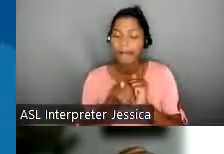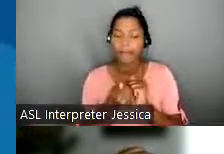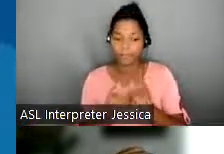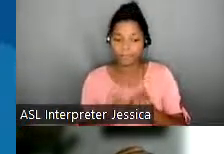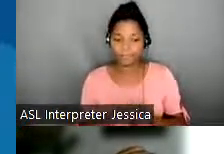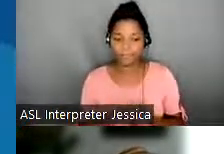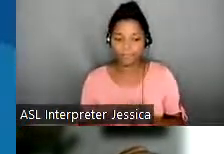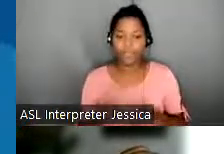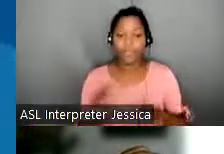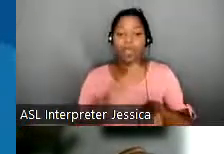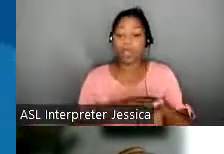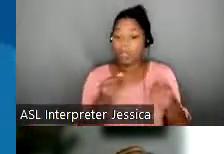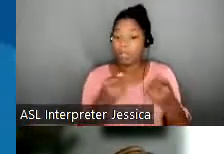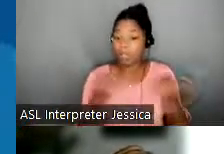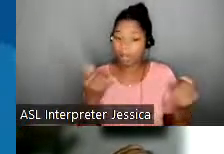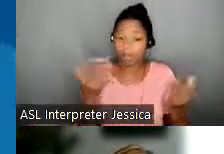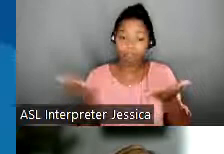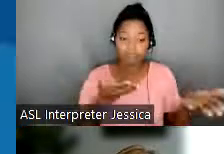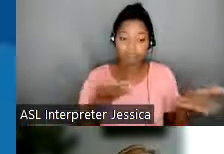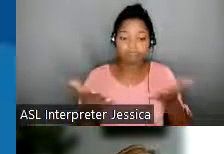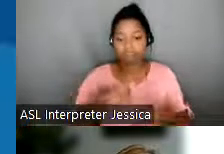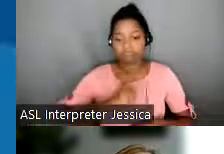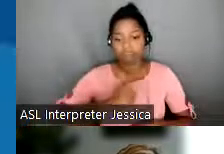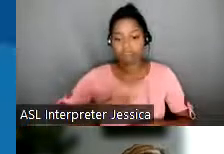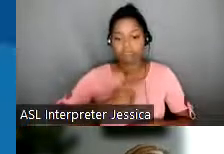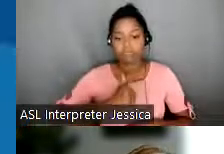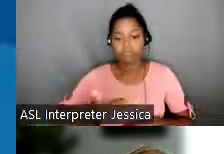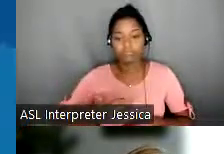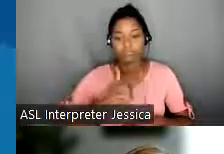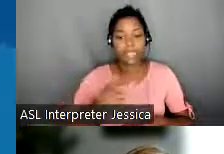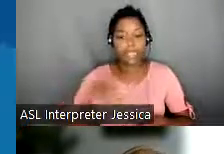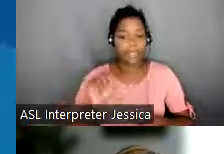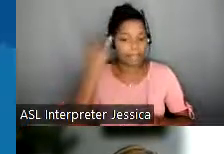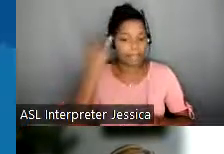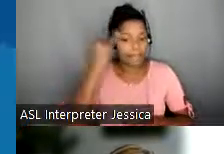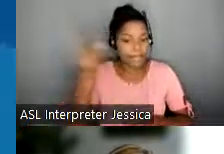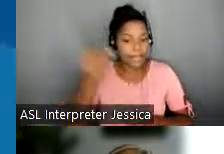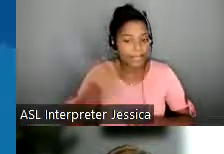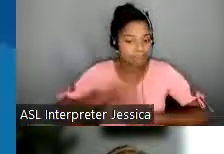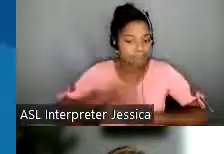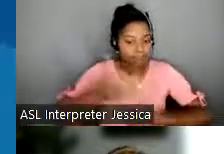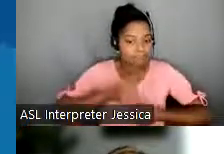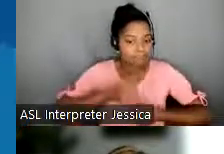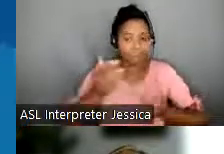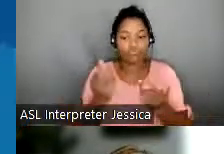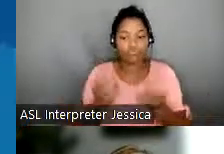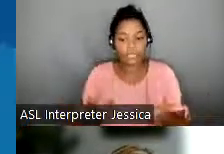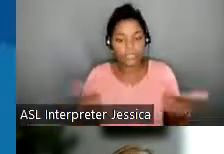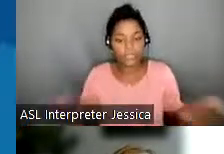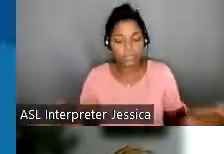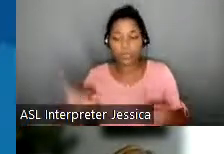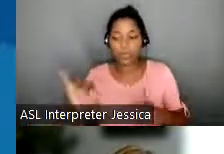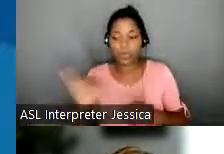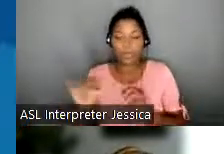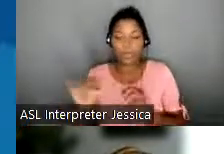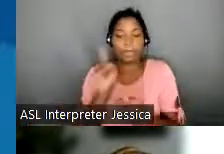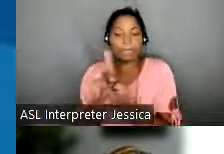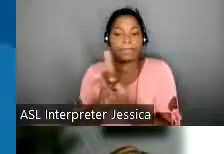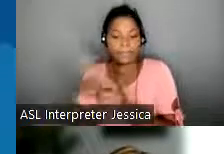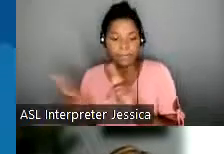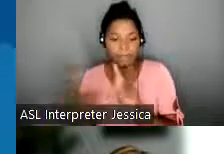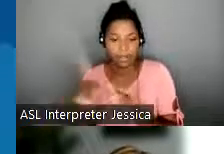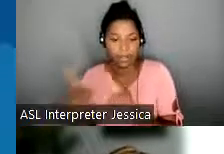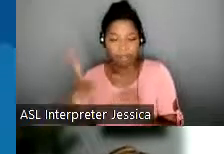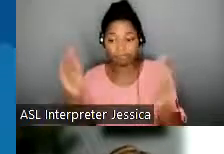engaging online forum, which provides opportunities for sharing ideas, resources, and networking, communities of